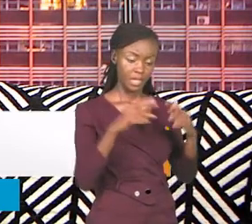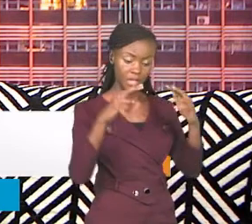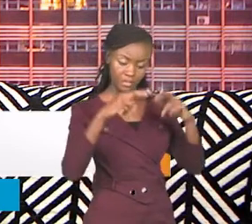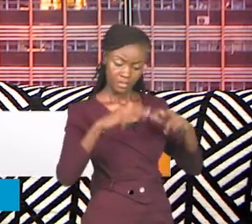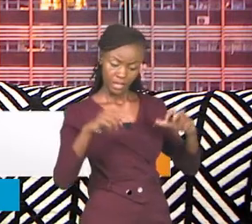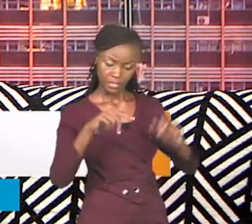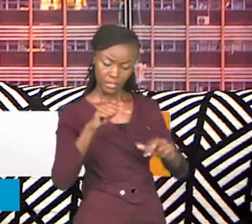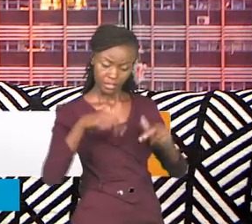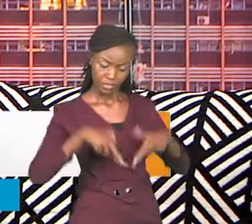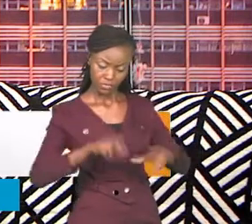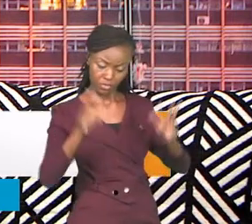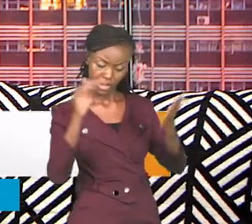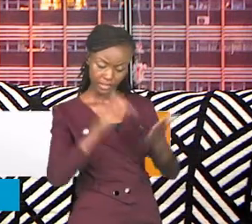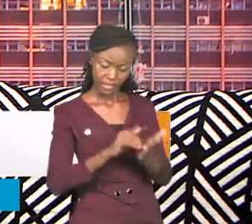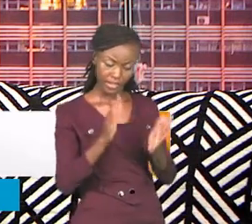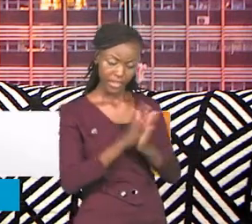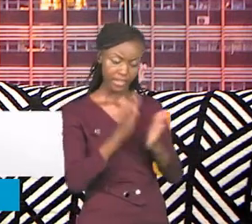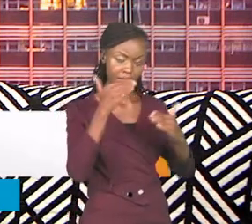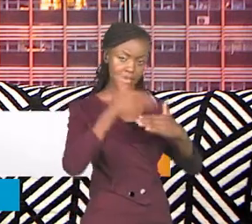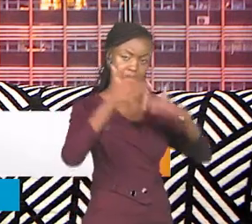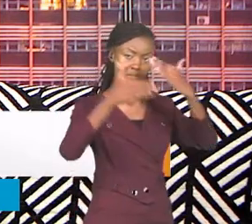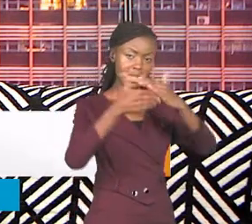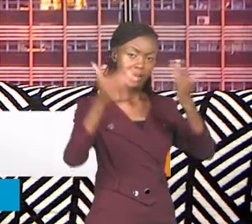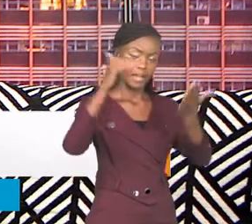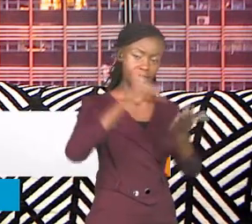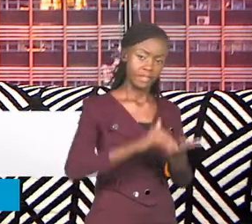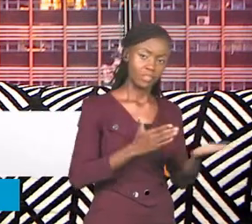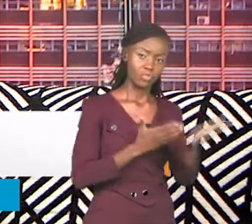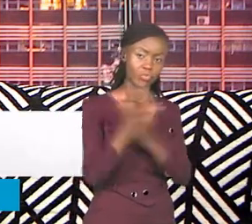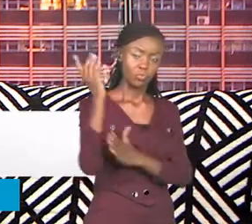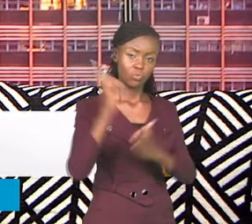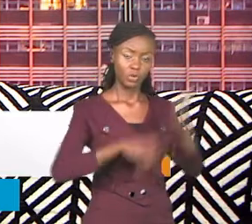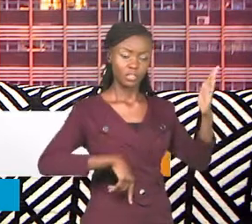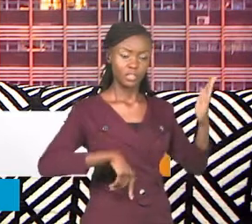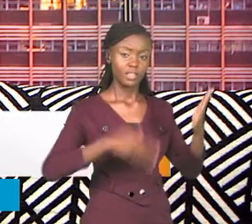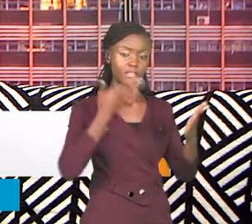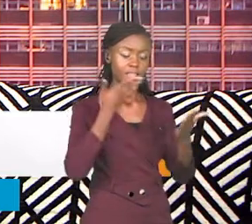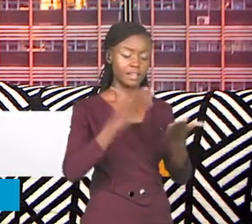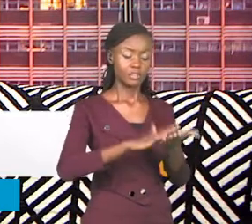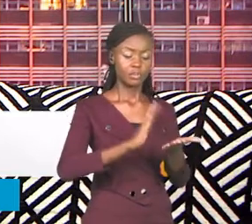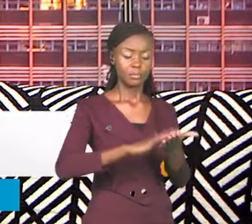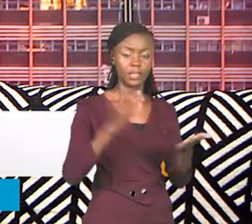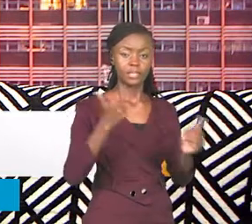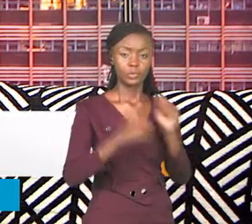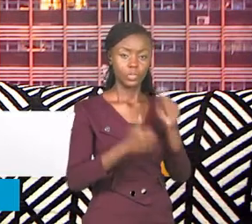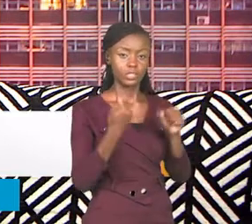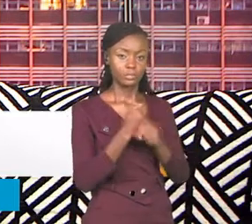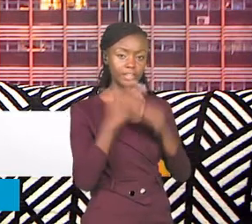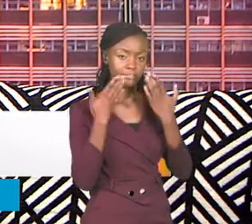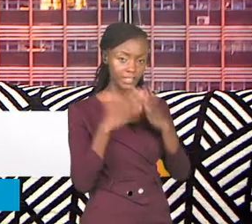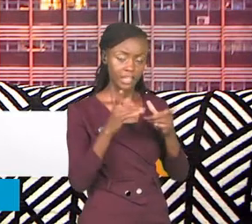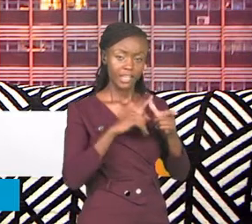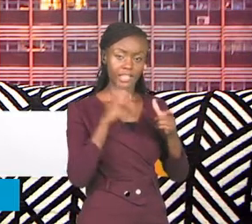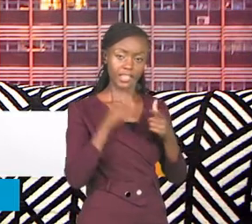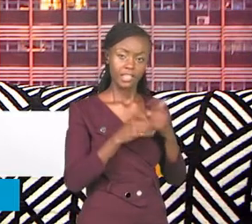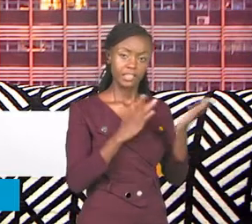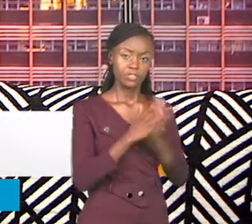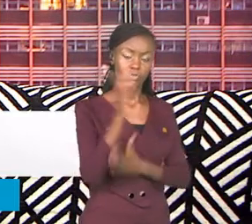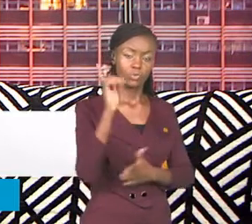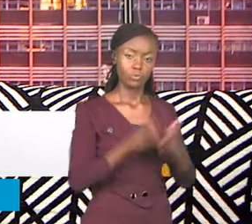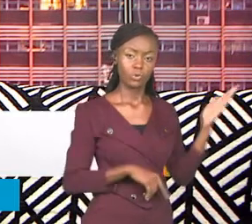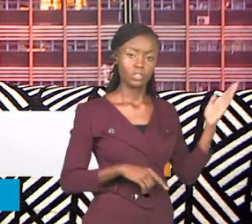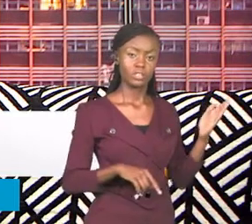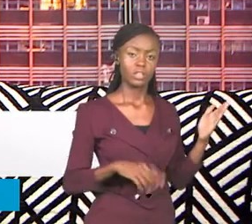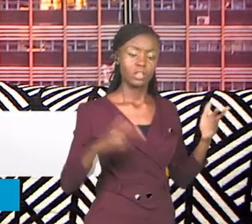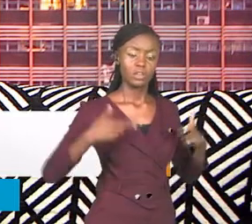road again and redo it according to the recommendations we have made. Okay. And that will be taken care of by the road agencies,